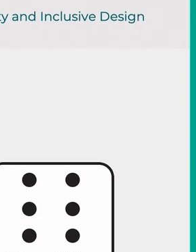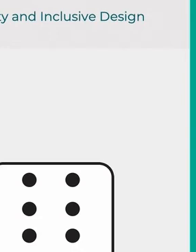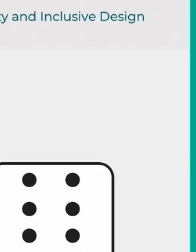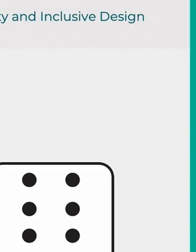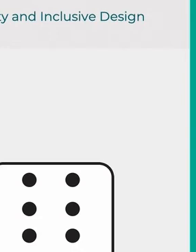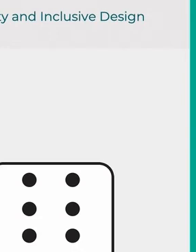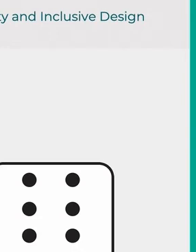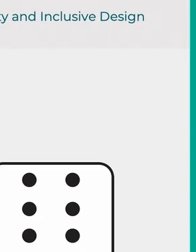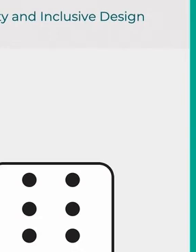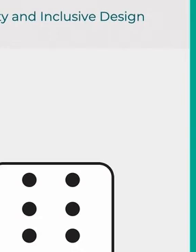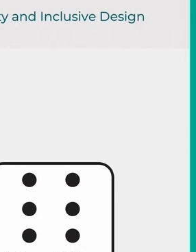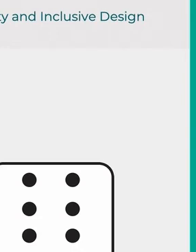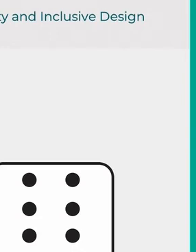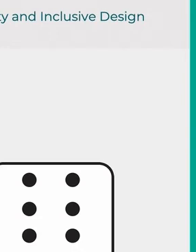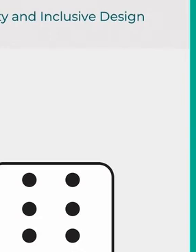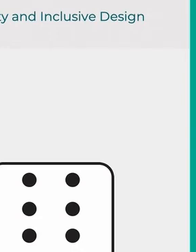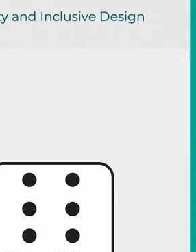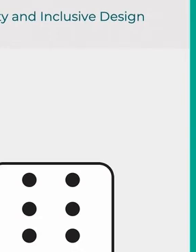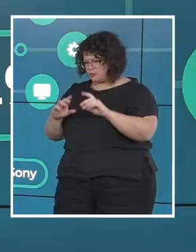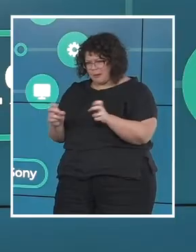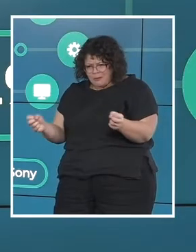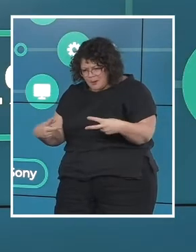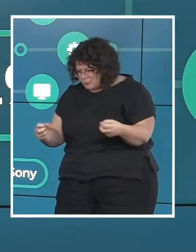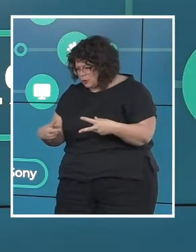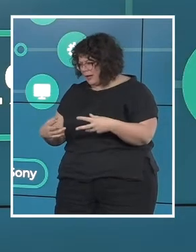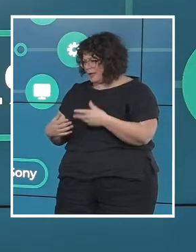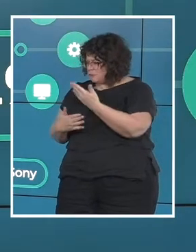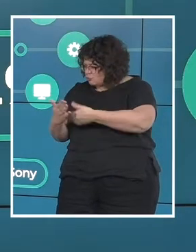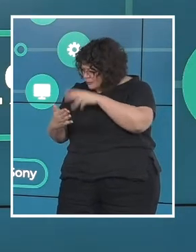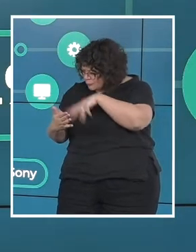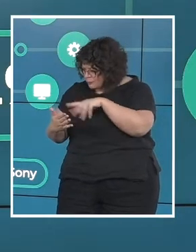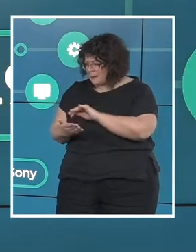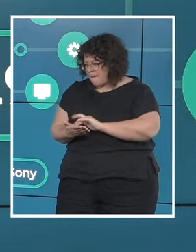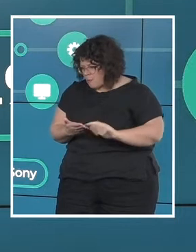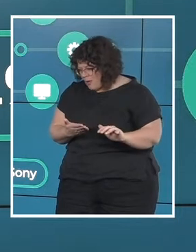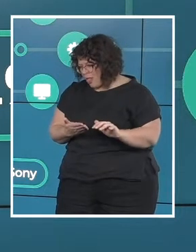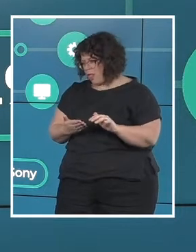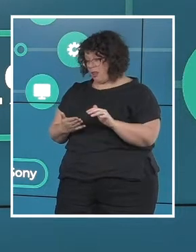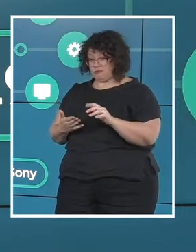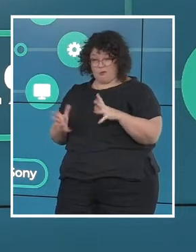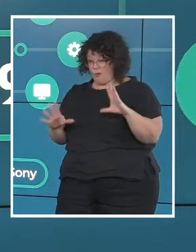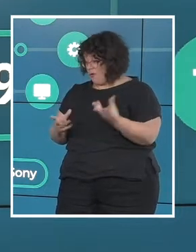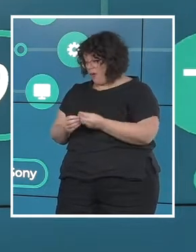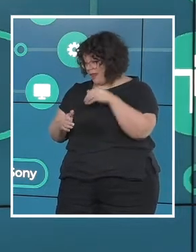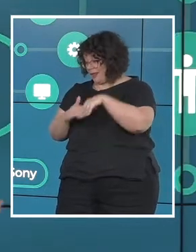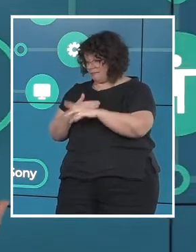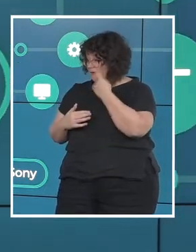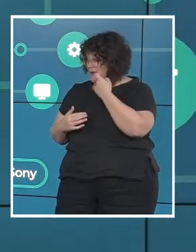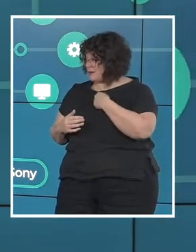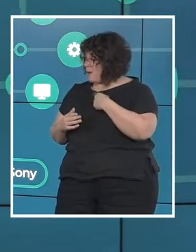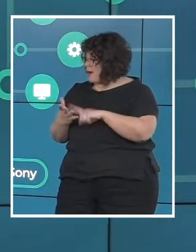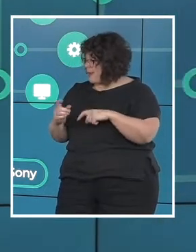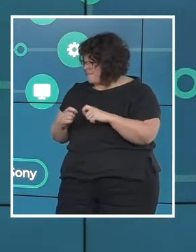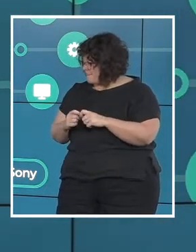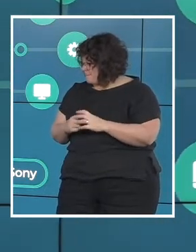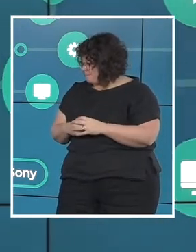assistive technology that you can find in our lab. So anything, again, that our websites and apps can have access